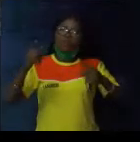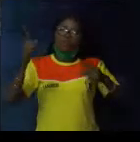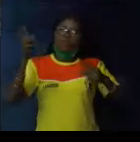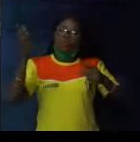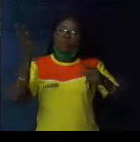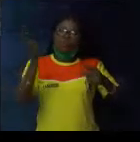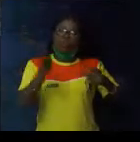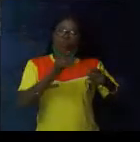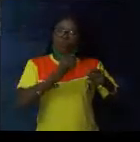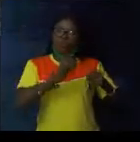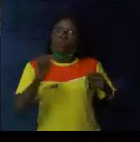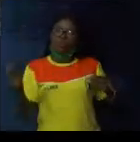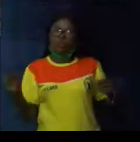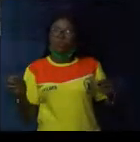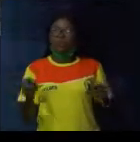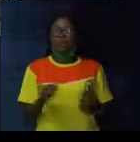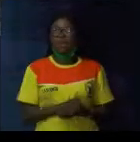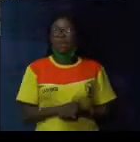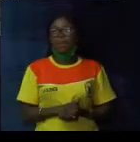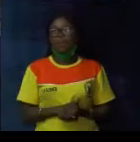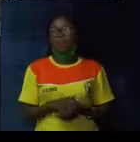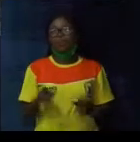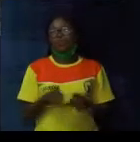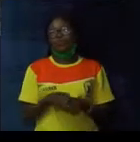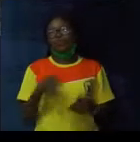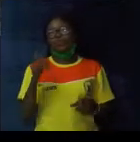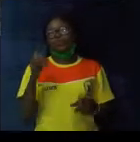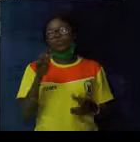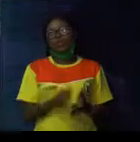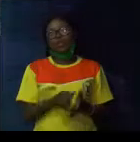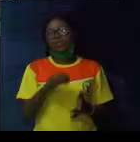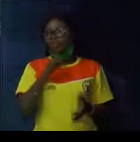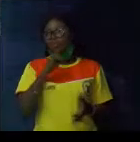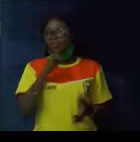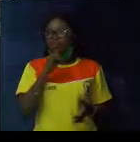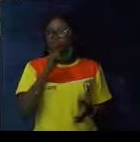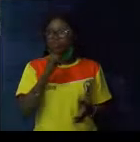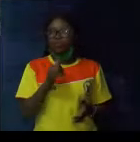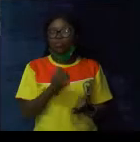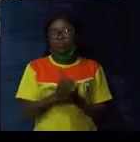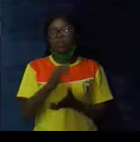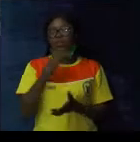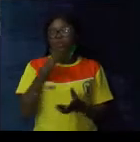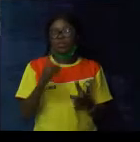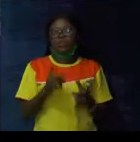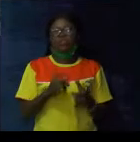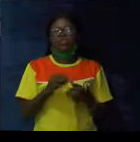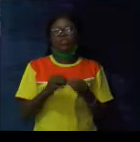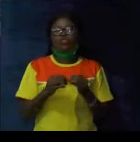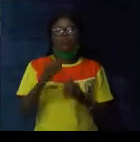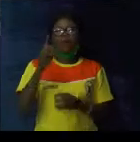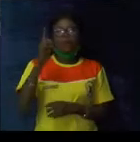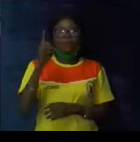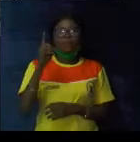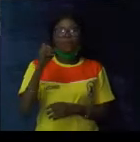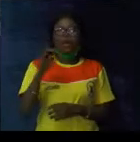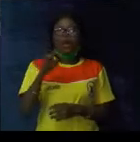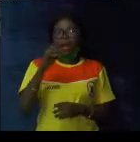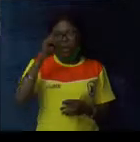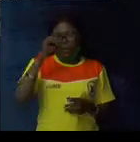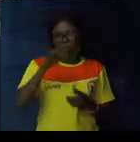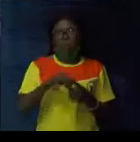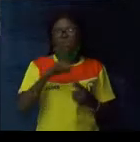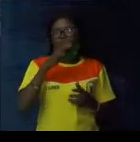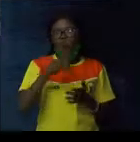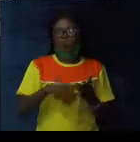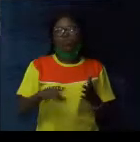line, and angles on the straight line are supplements. They add up to 180. So the one that is not correct there is the first one. I hope that's